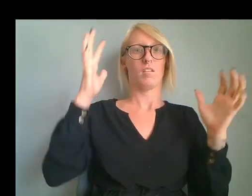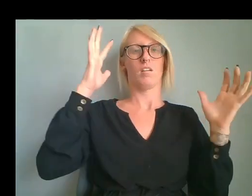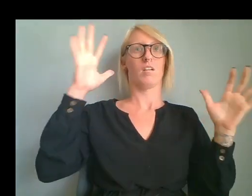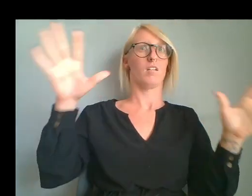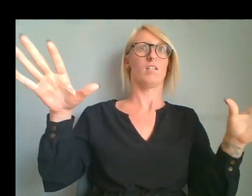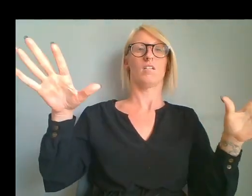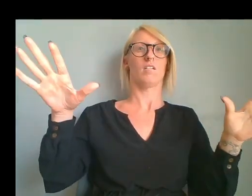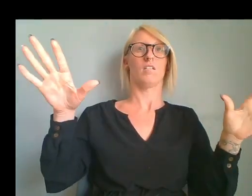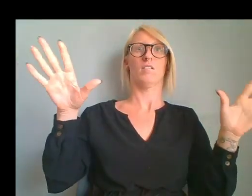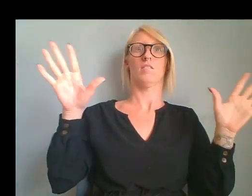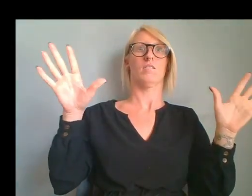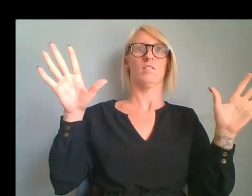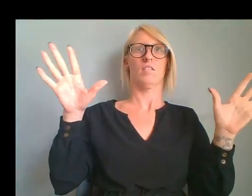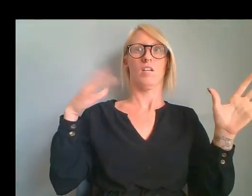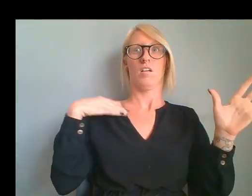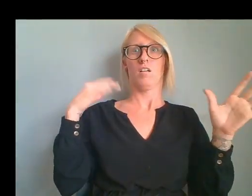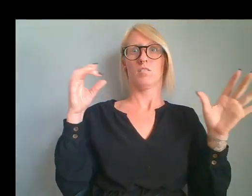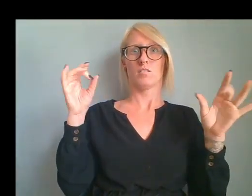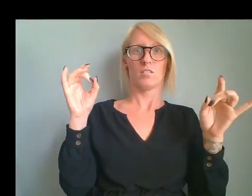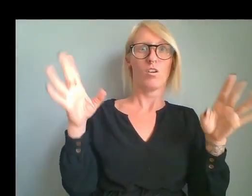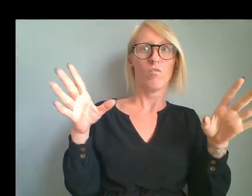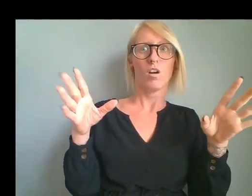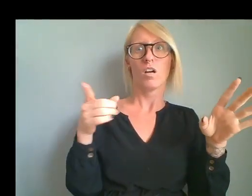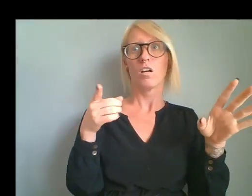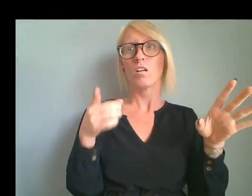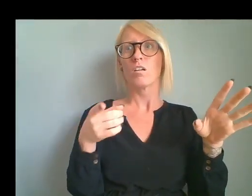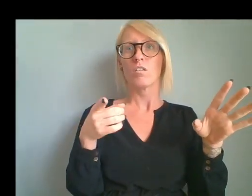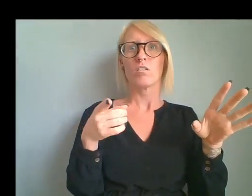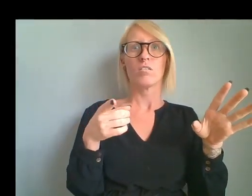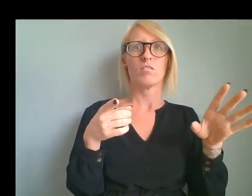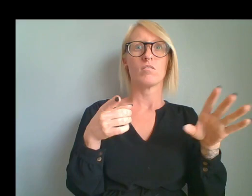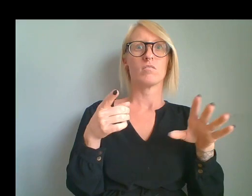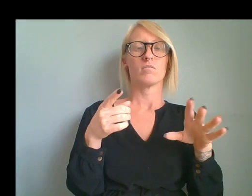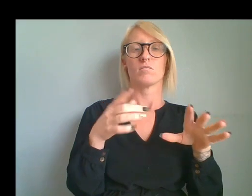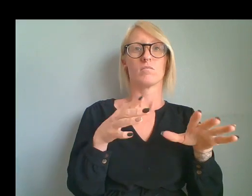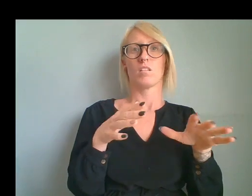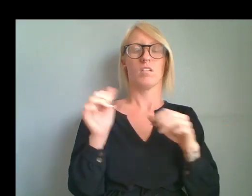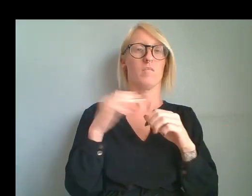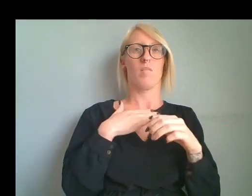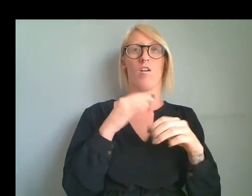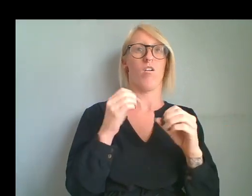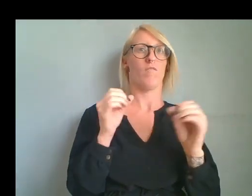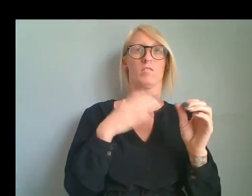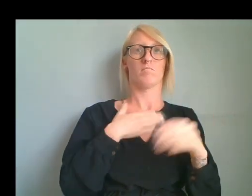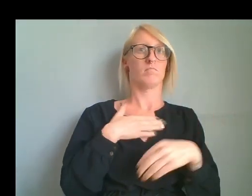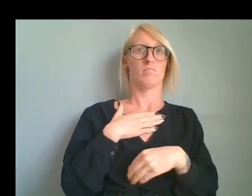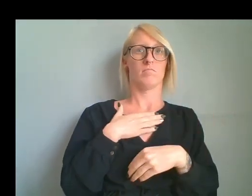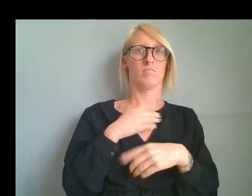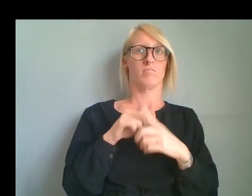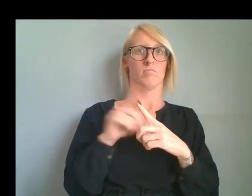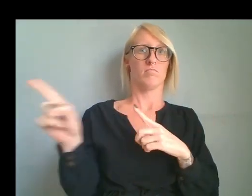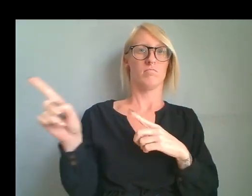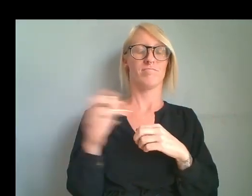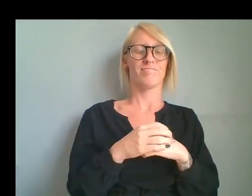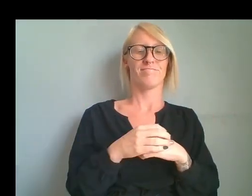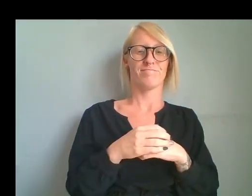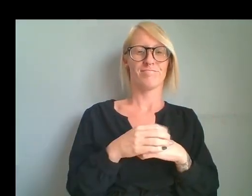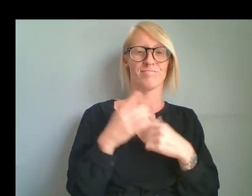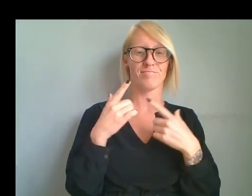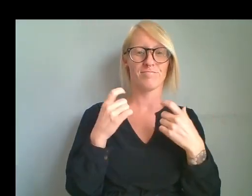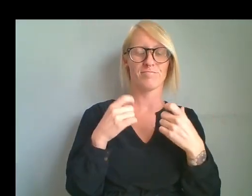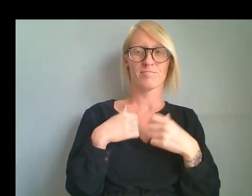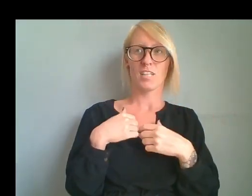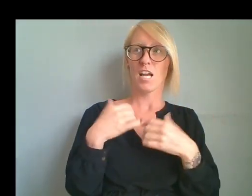was absolutely terrified. He thought, please leave my office. And now it's the other way around, that he starts with a,